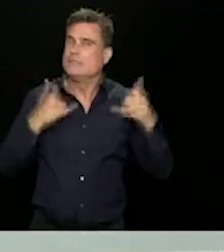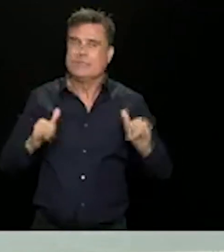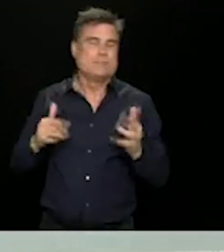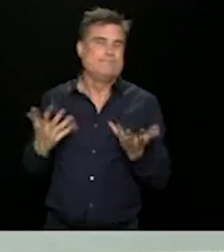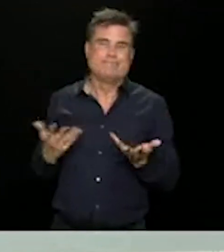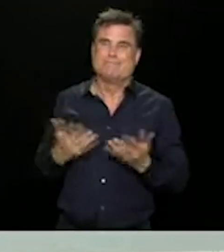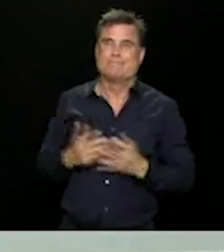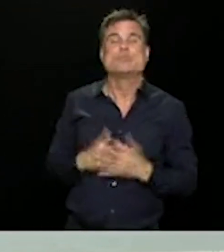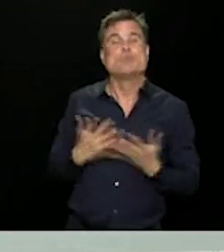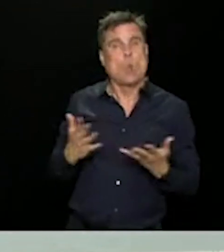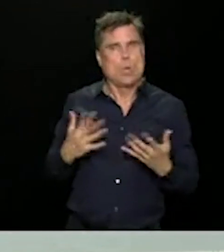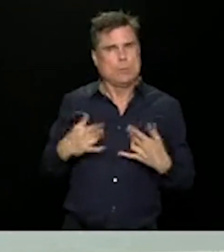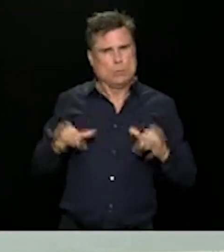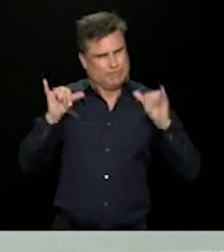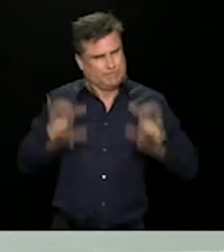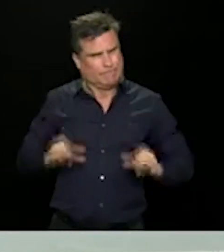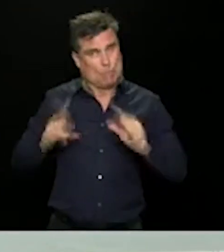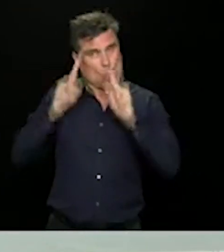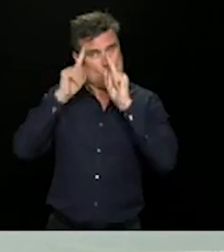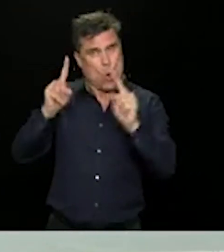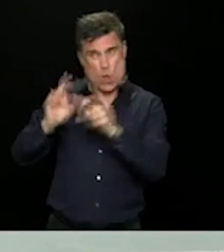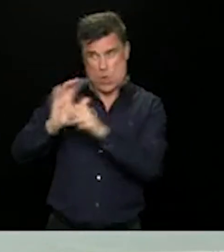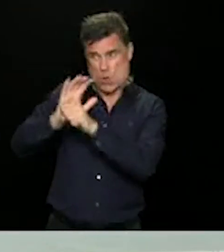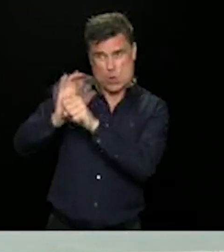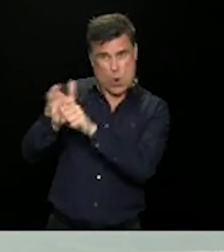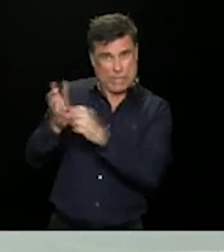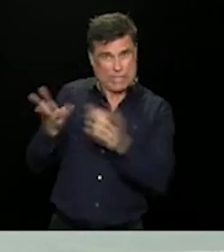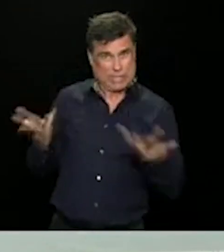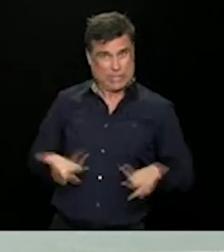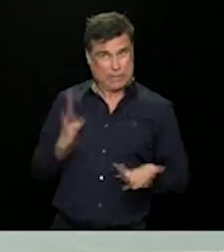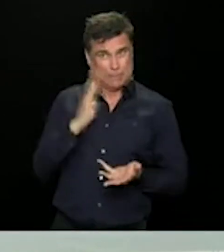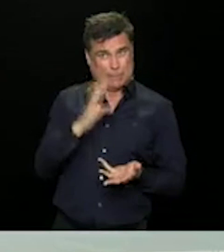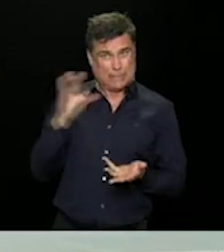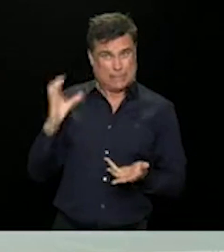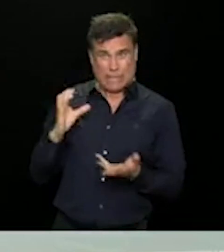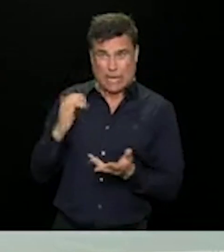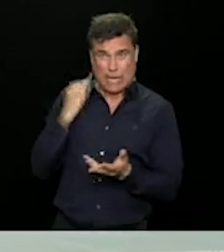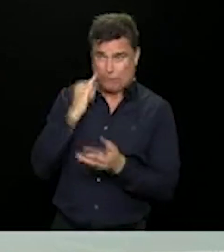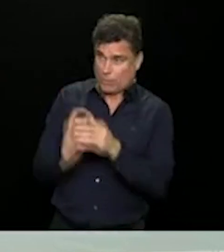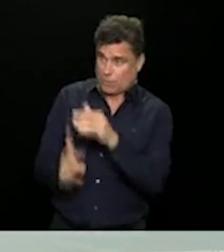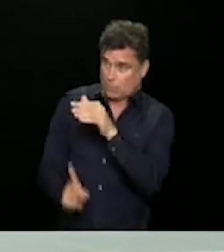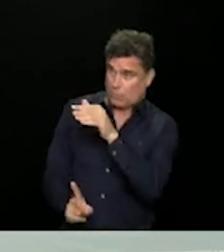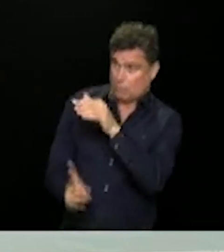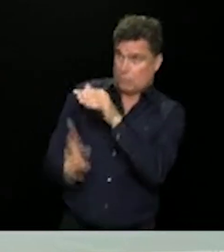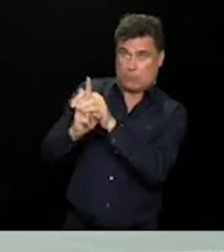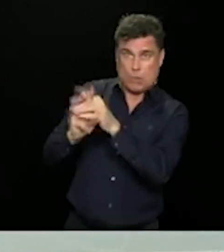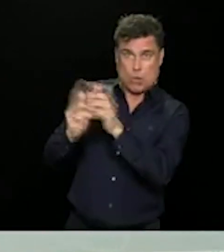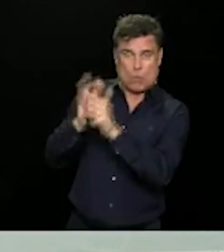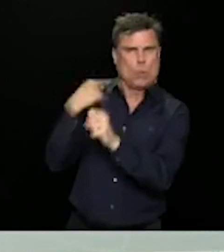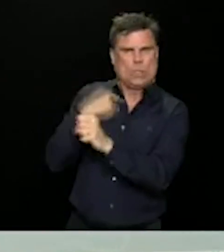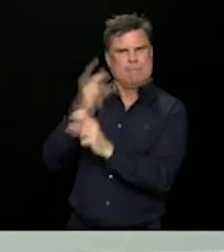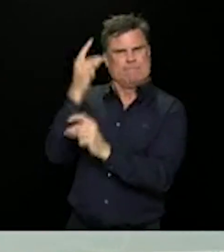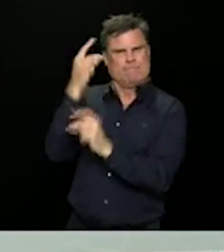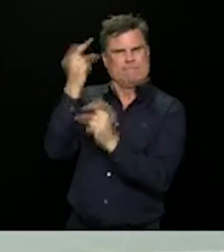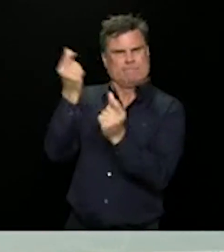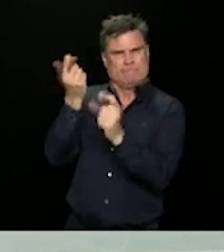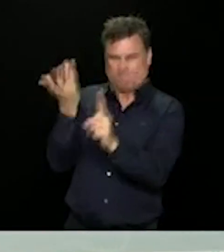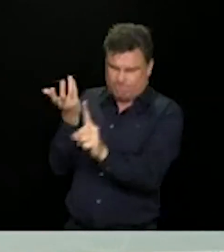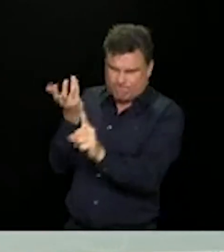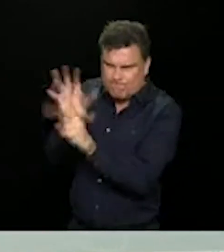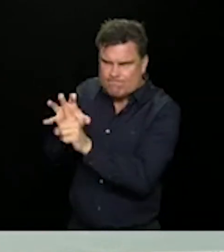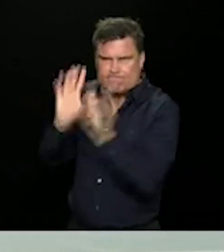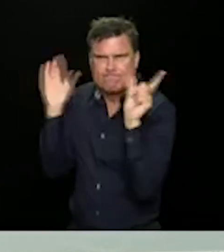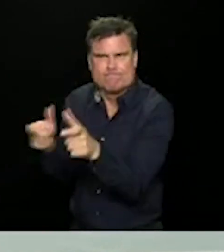we cannot get rid of this virus when we still have people who are moving back and forth and bringing the risk that they have with